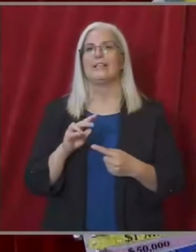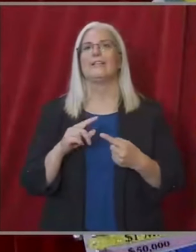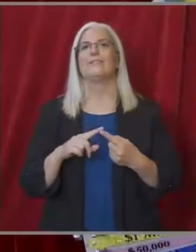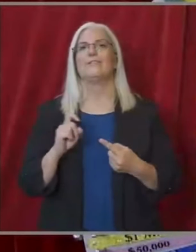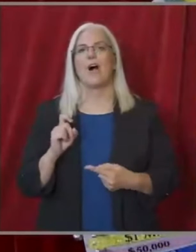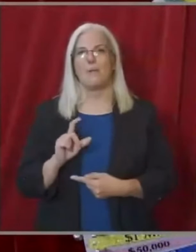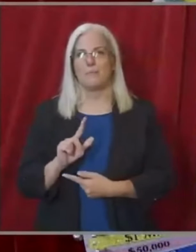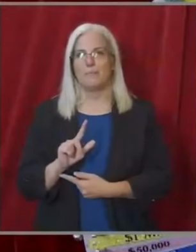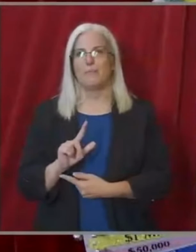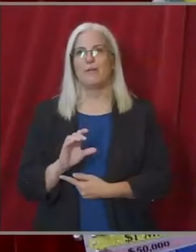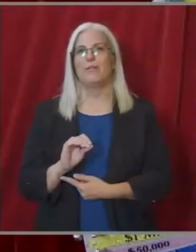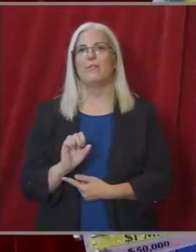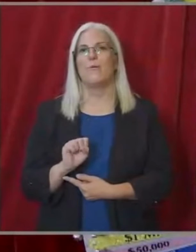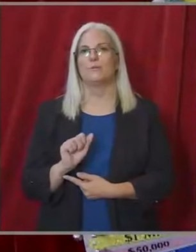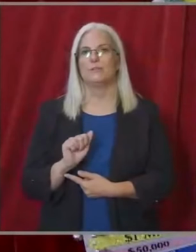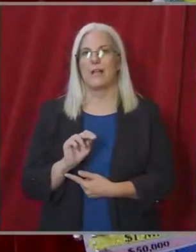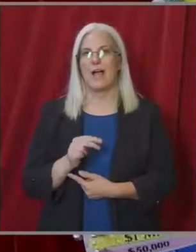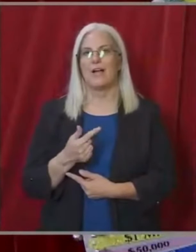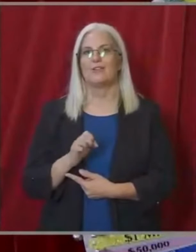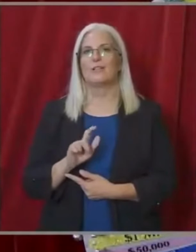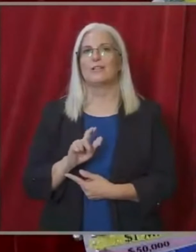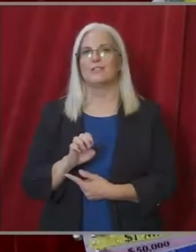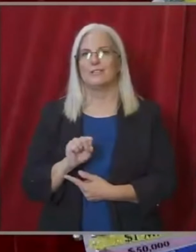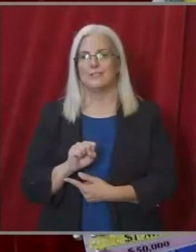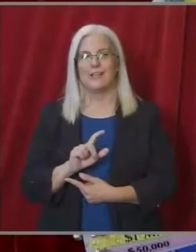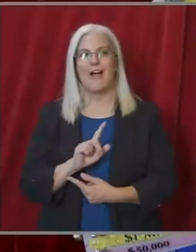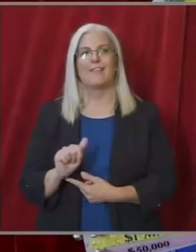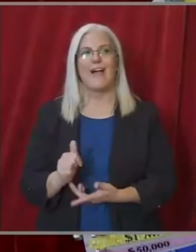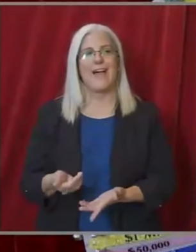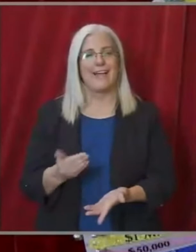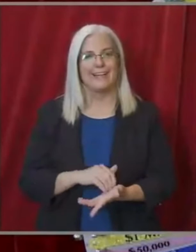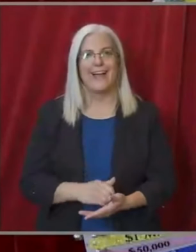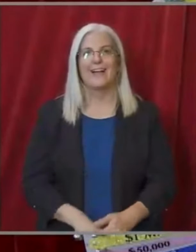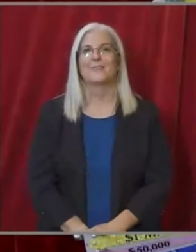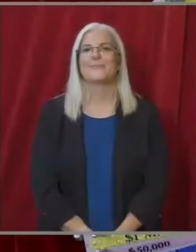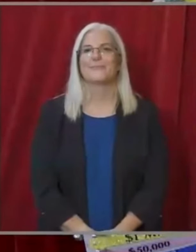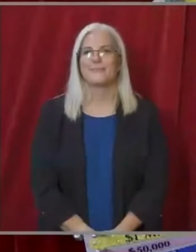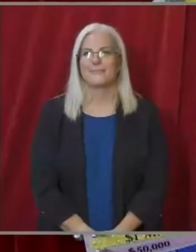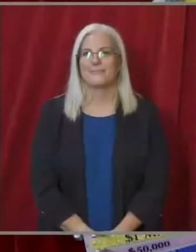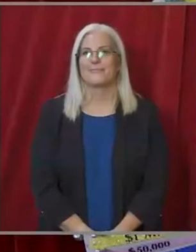17. 17. Los Angeles. Los Angeles. All right.